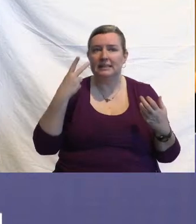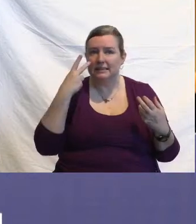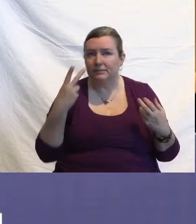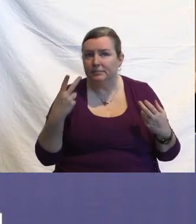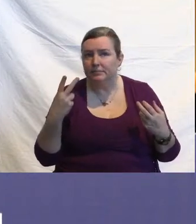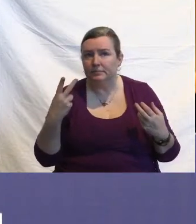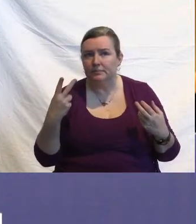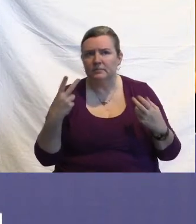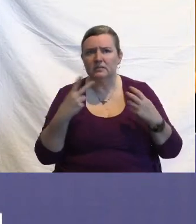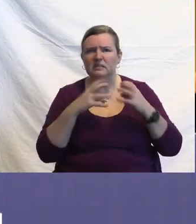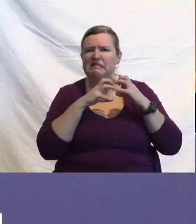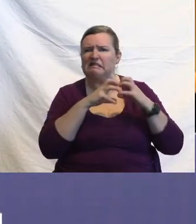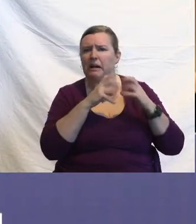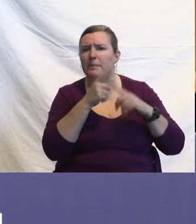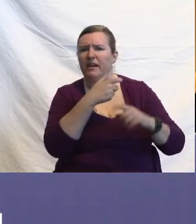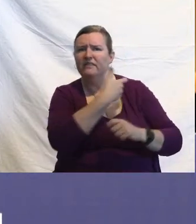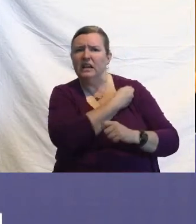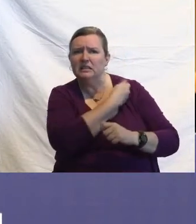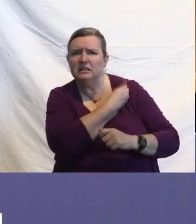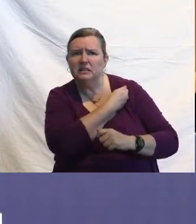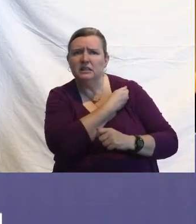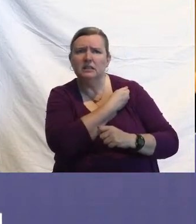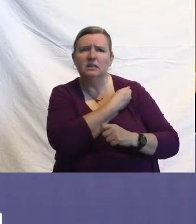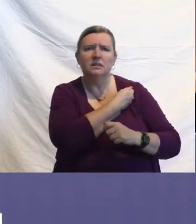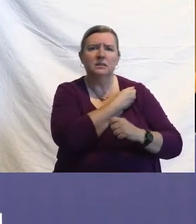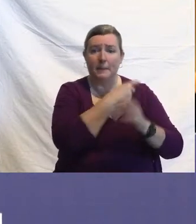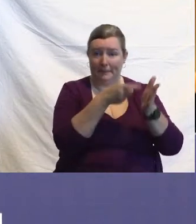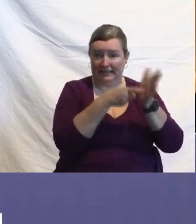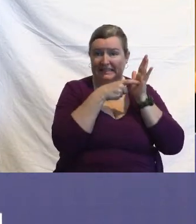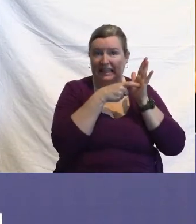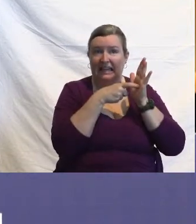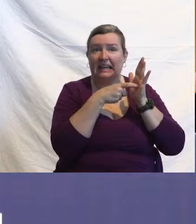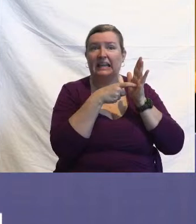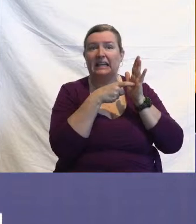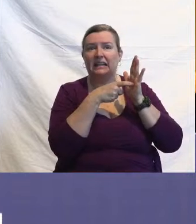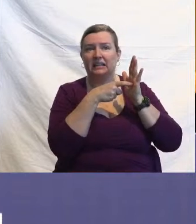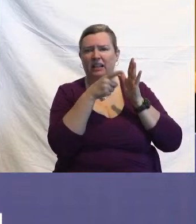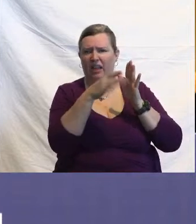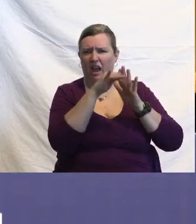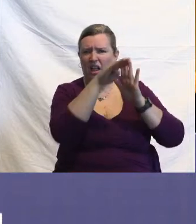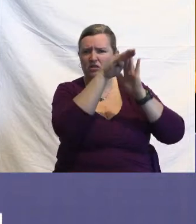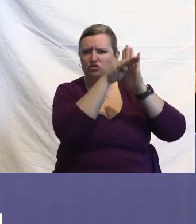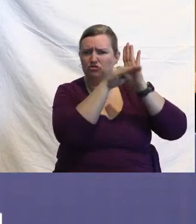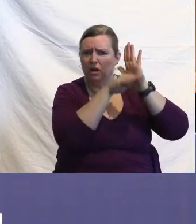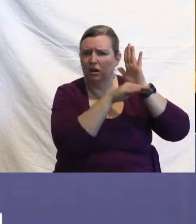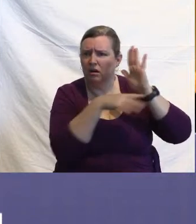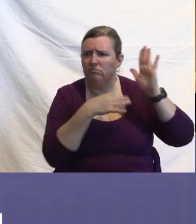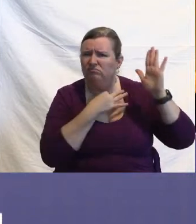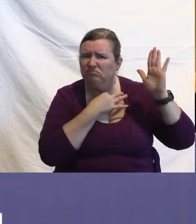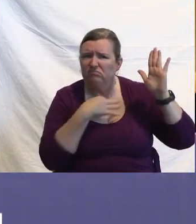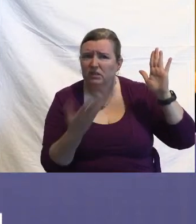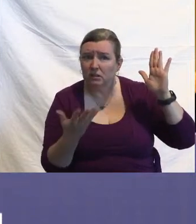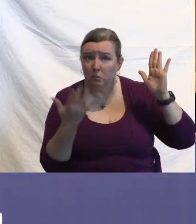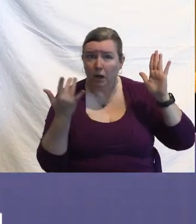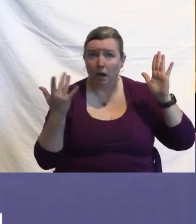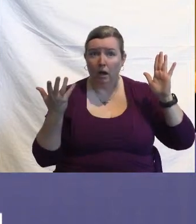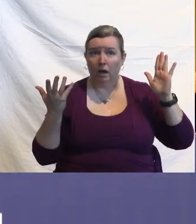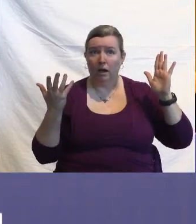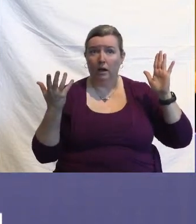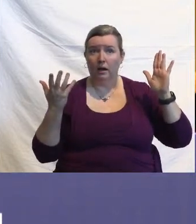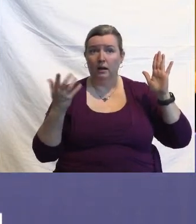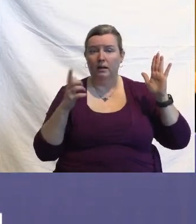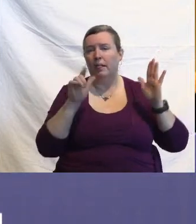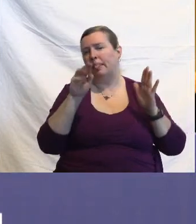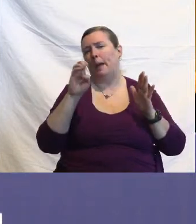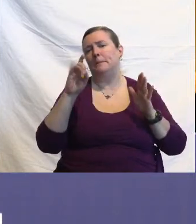vaccine mandate that stalled a few years back is on that agenda. Do you think lame duck is an appropriate time to vote on such a measure, and do you